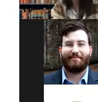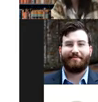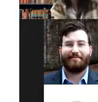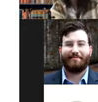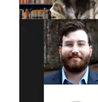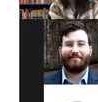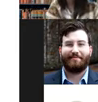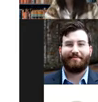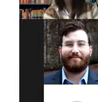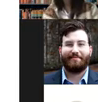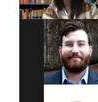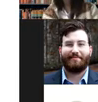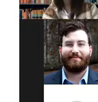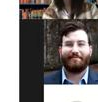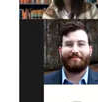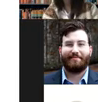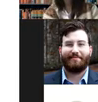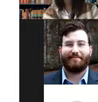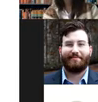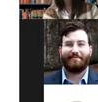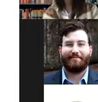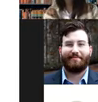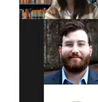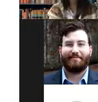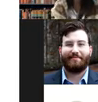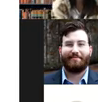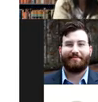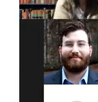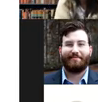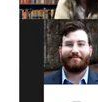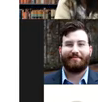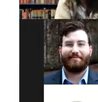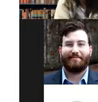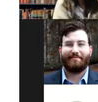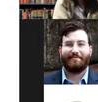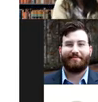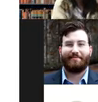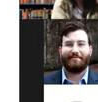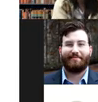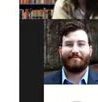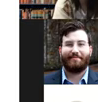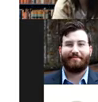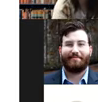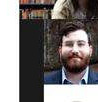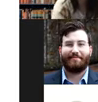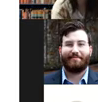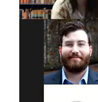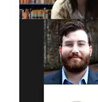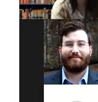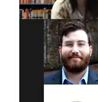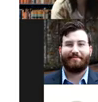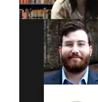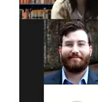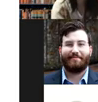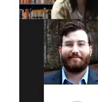would be interesting to see data on patients who are exposed to COVID-19 in hospital outpatient settings. Yeah, I mean, there are studies